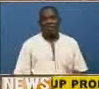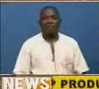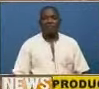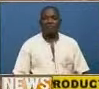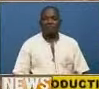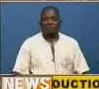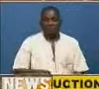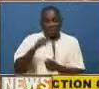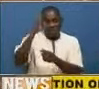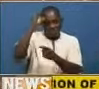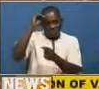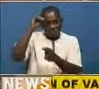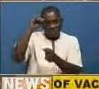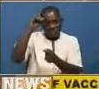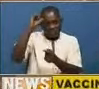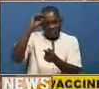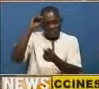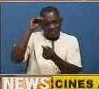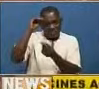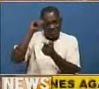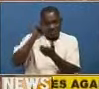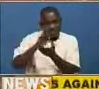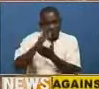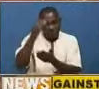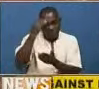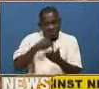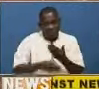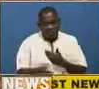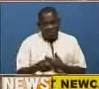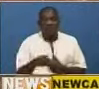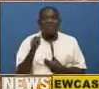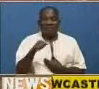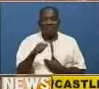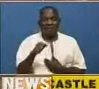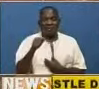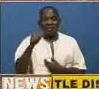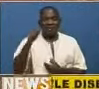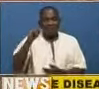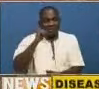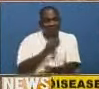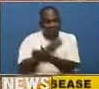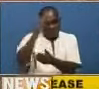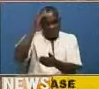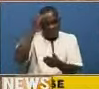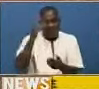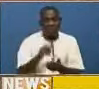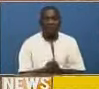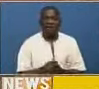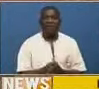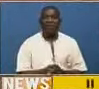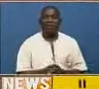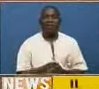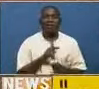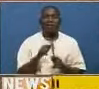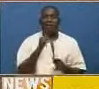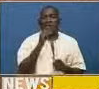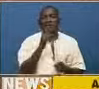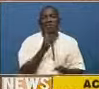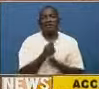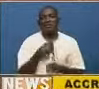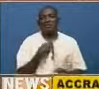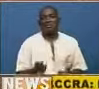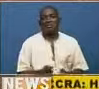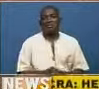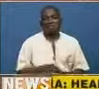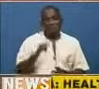Is the father of the child aware that you have given birth? He is aware. What has he done about it? Nothing. So they are not